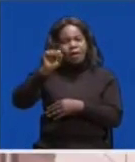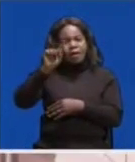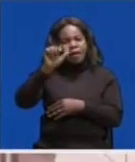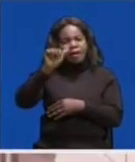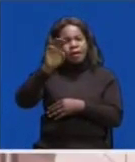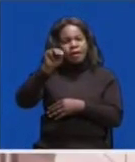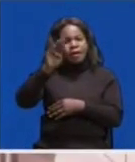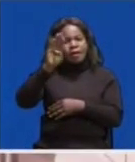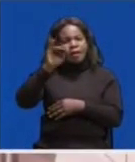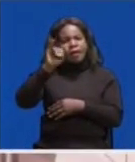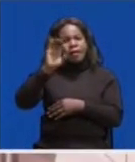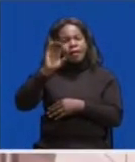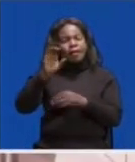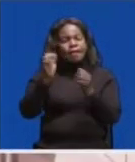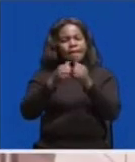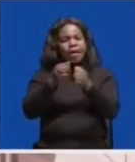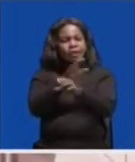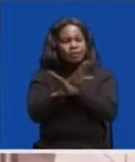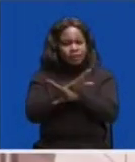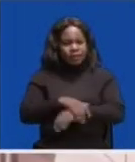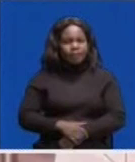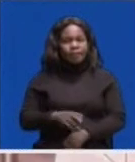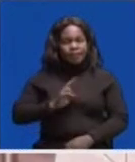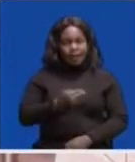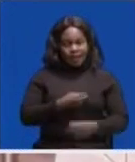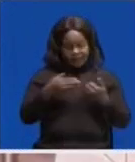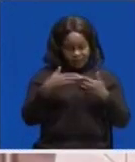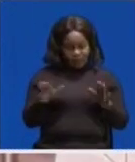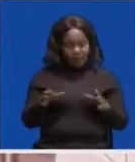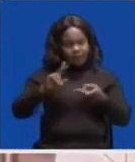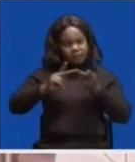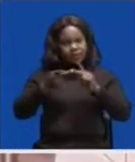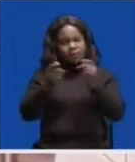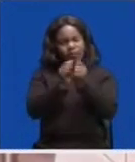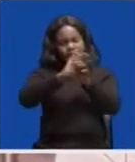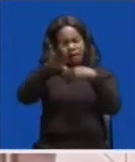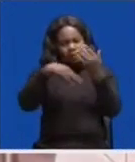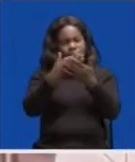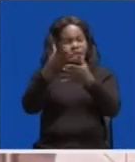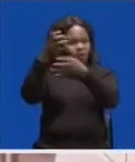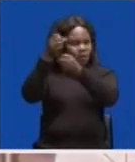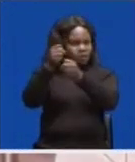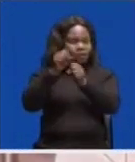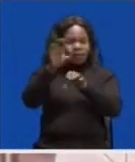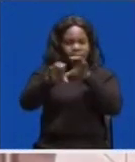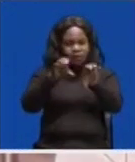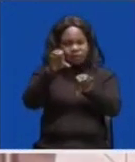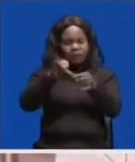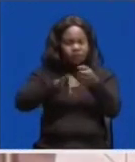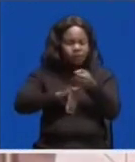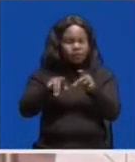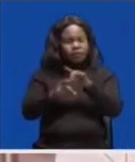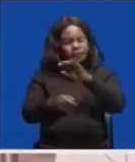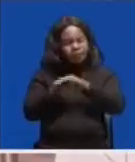are open to partner with all stakeholders, including the civil society and the private sector, to ensure